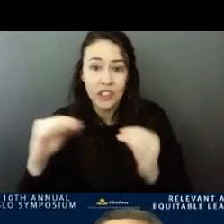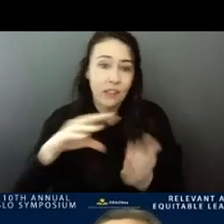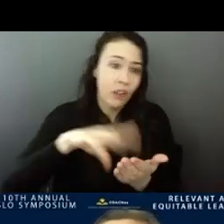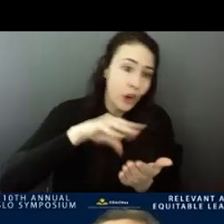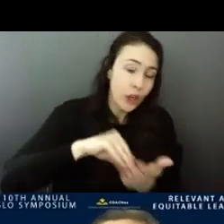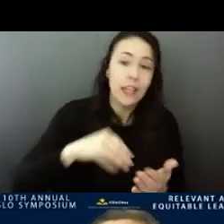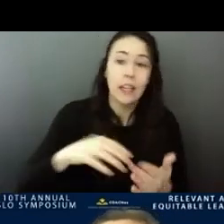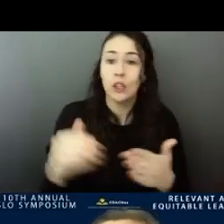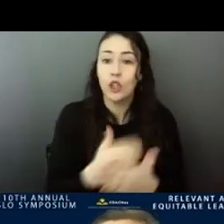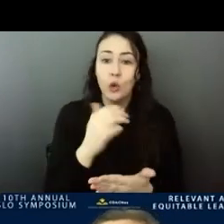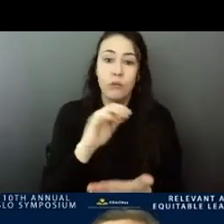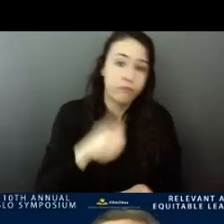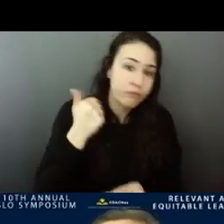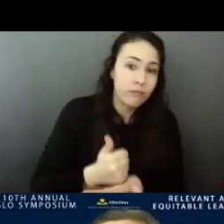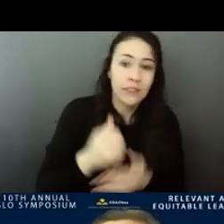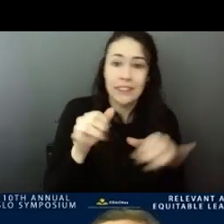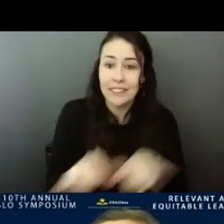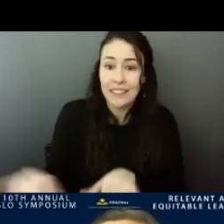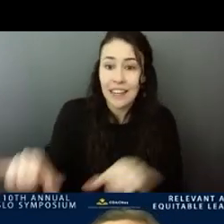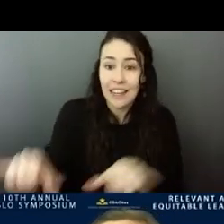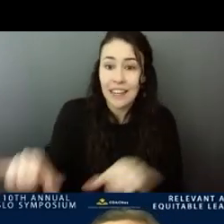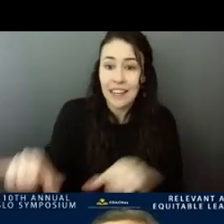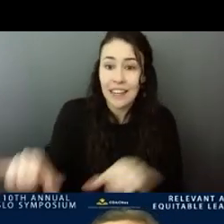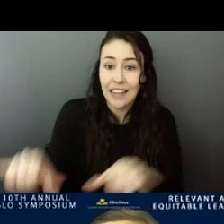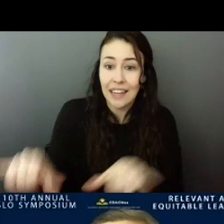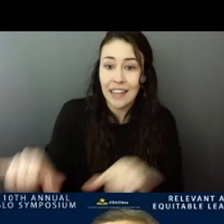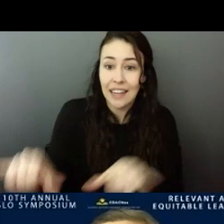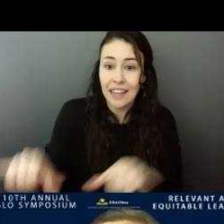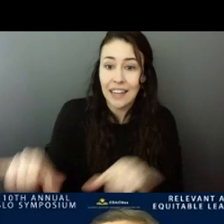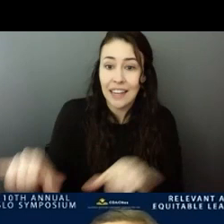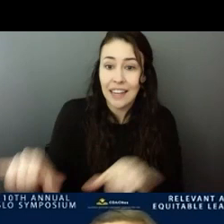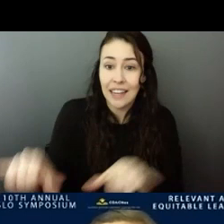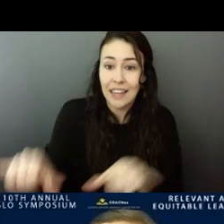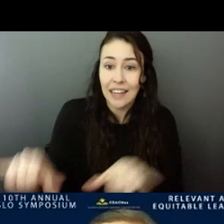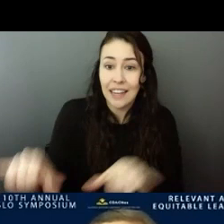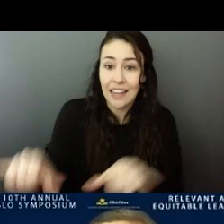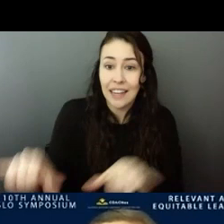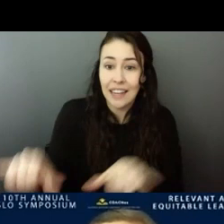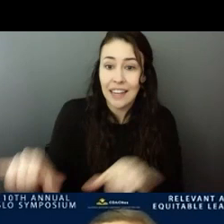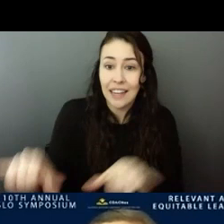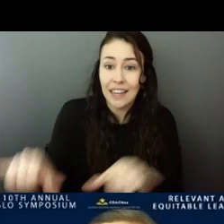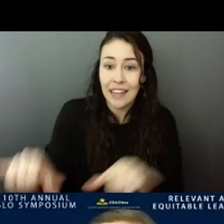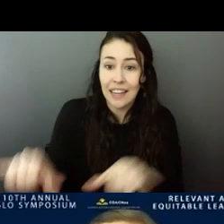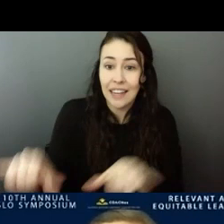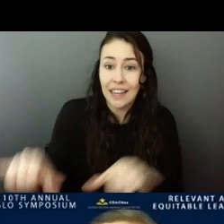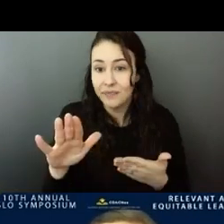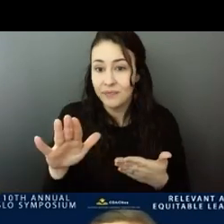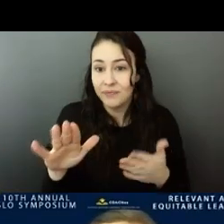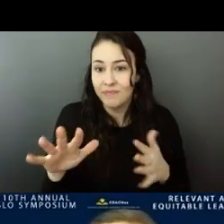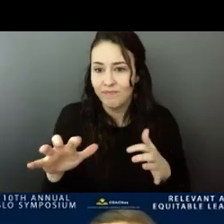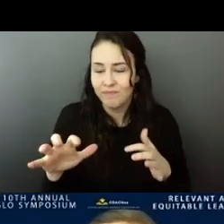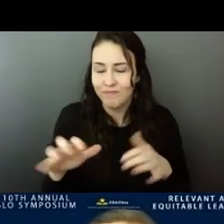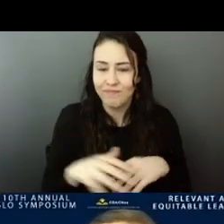accreditation standards at California community colleges. Even artificial intelligence has made it into academia. I dare not